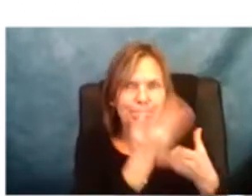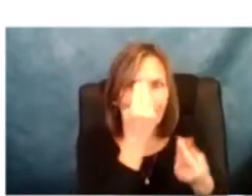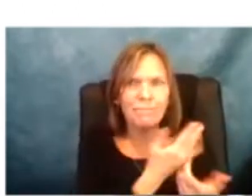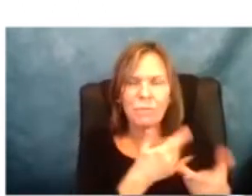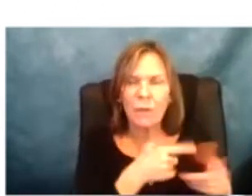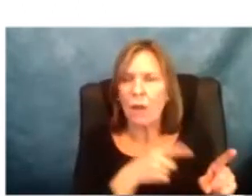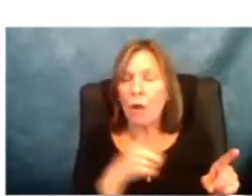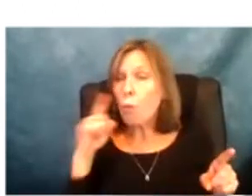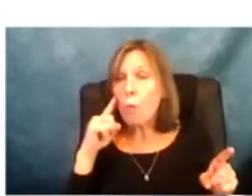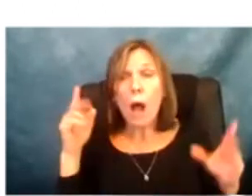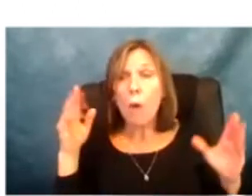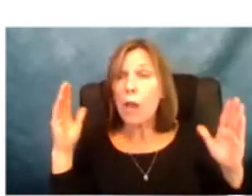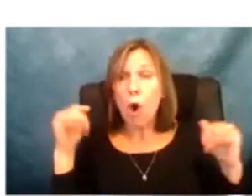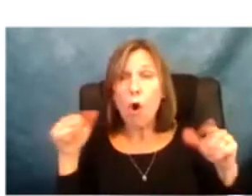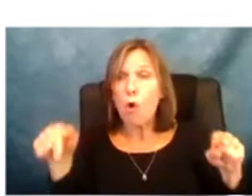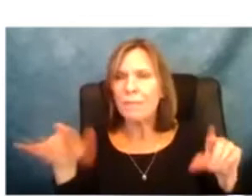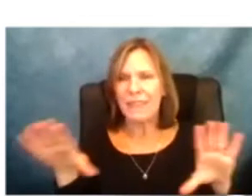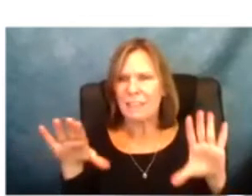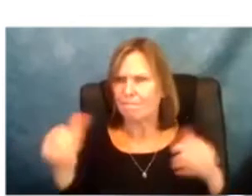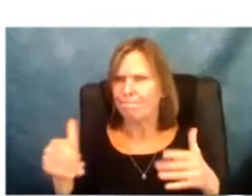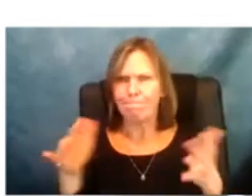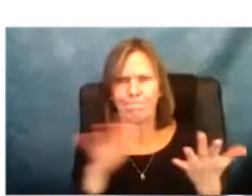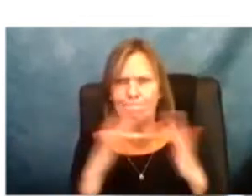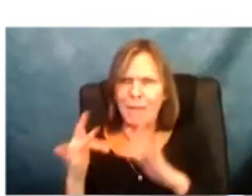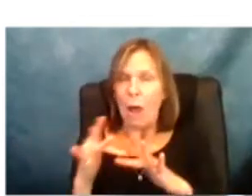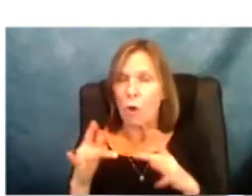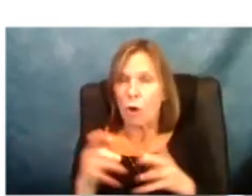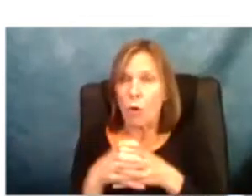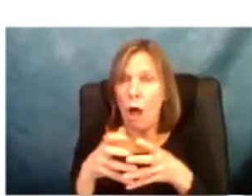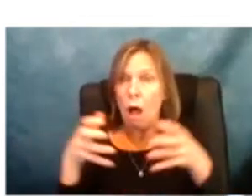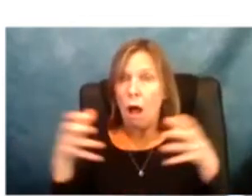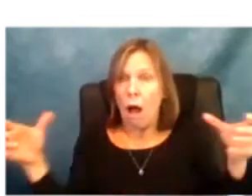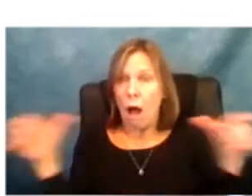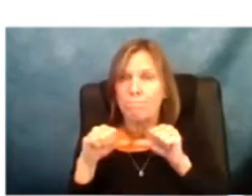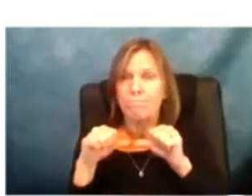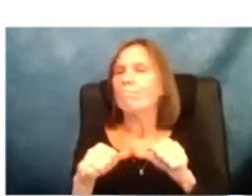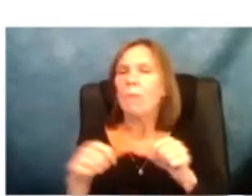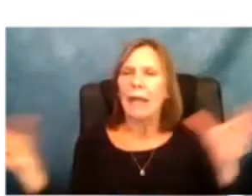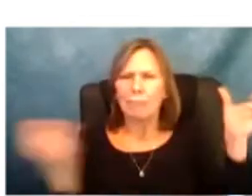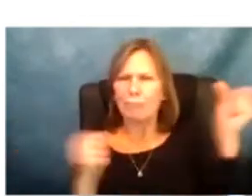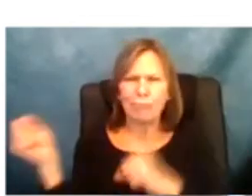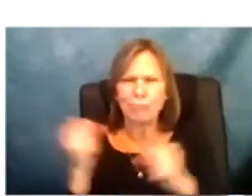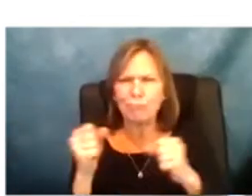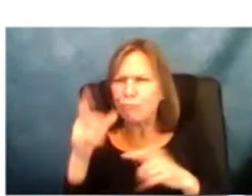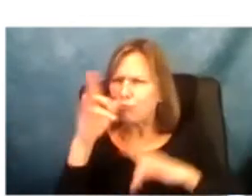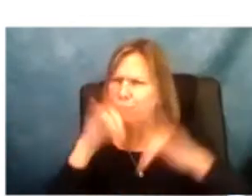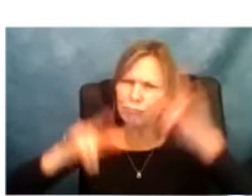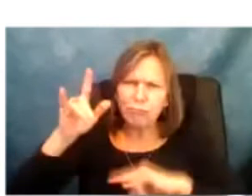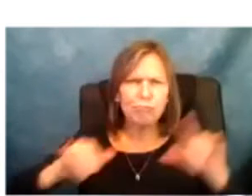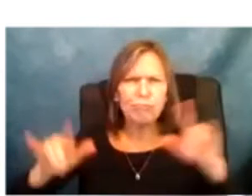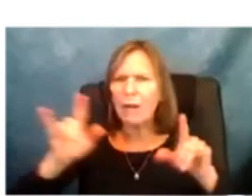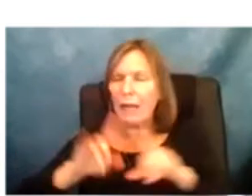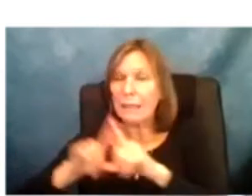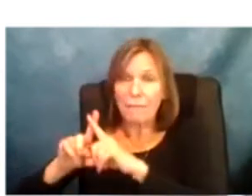continues to grow, and we bring in as many people from as many different backgrounds as possible to